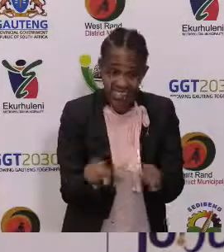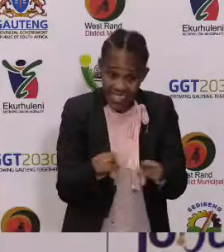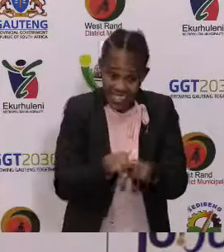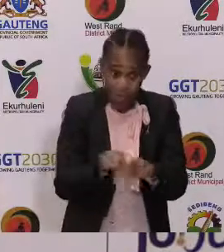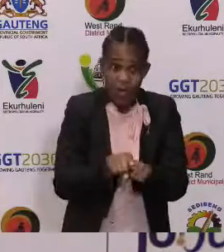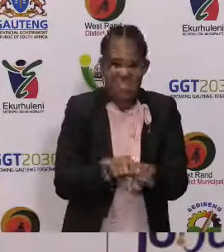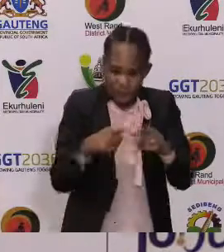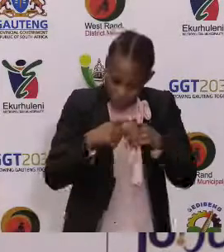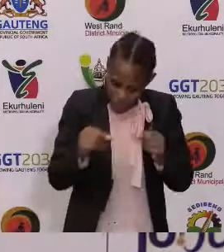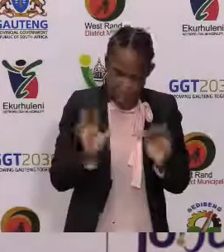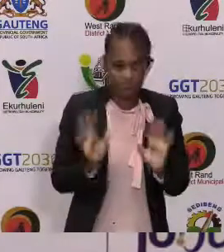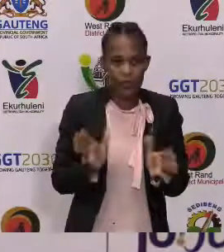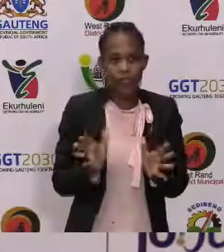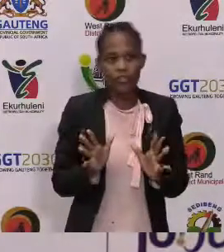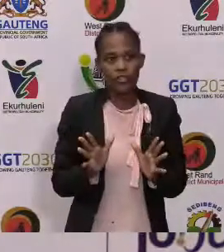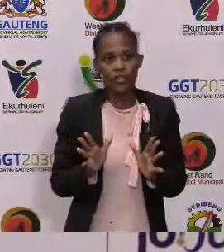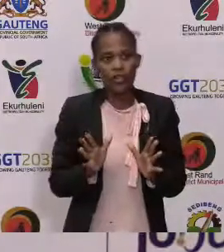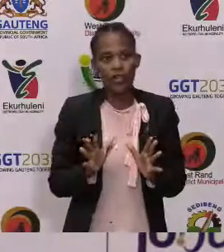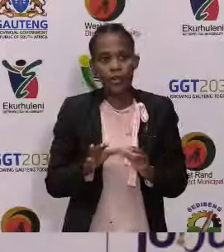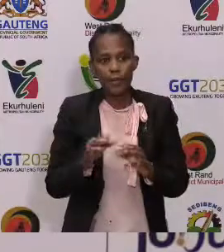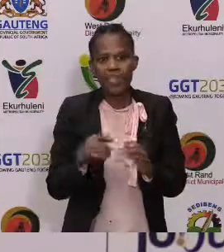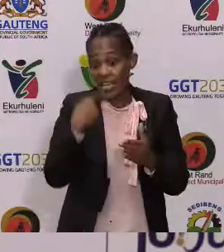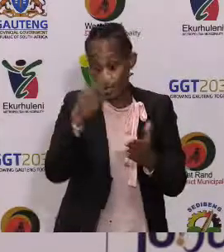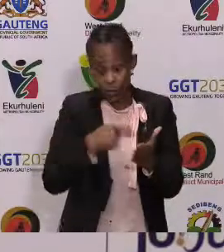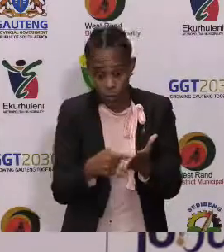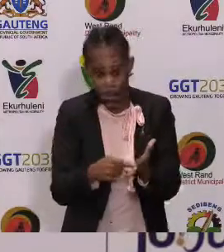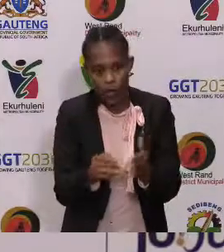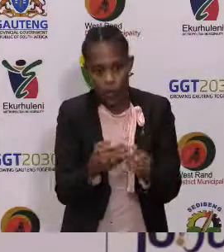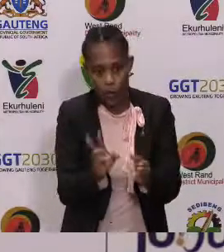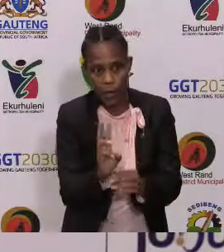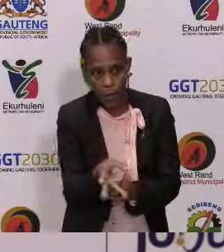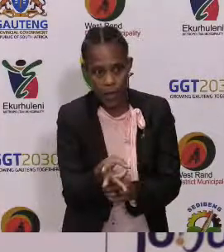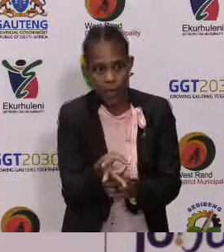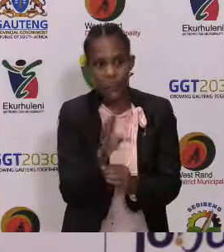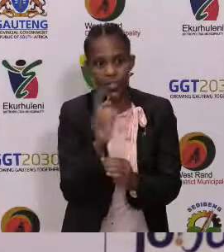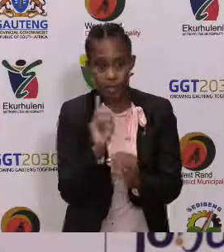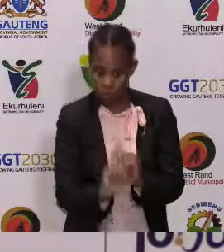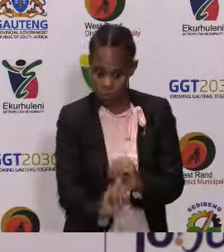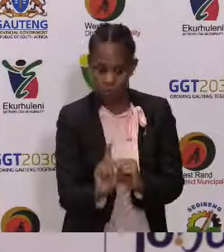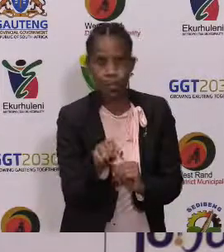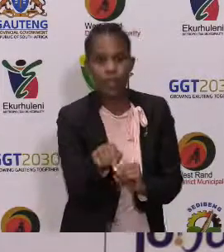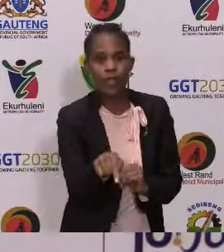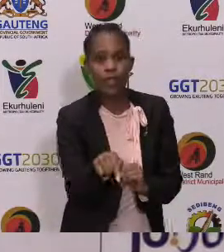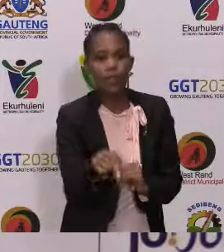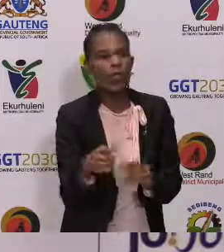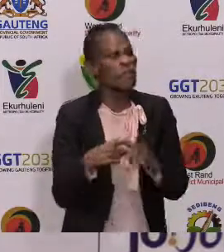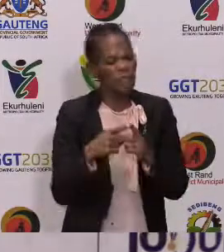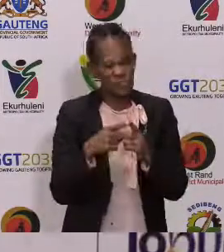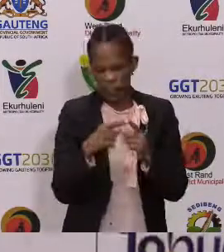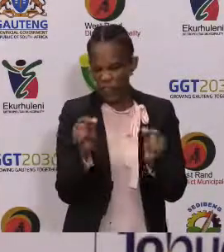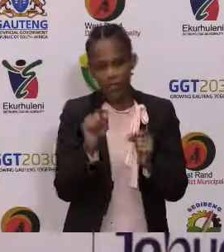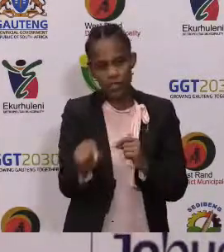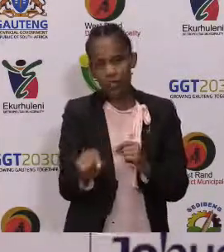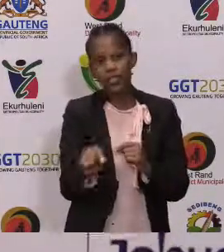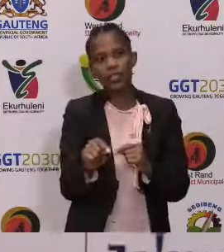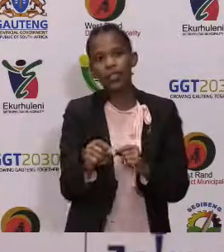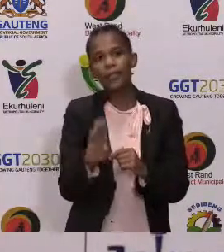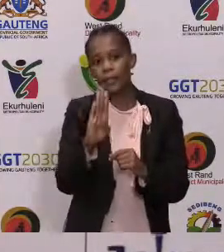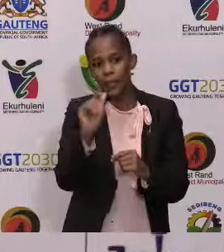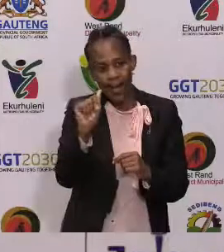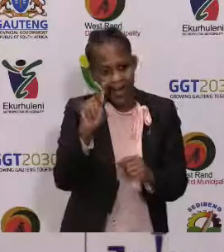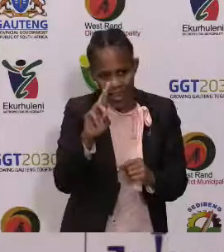are complete. We are opening on next week. Anglo Gold, Ashanti, we have completed. Chris Hani,